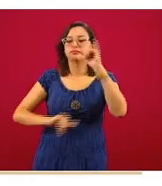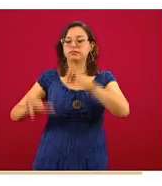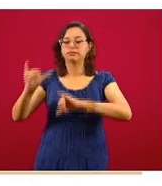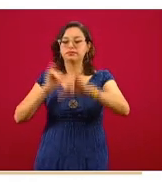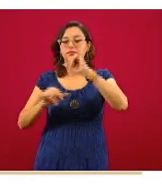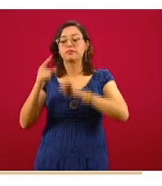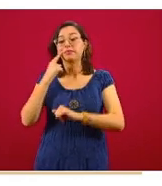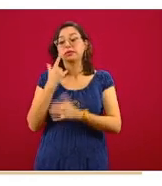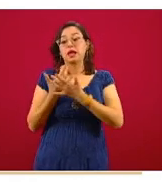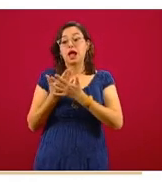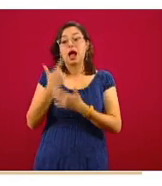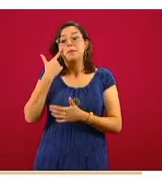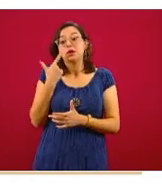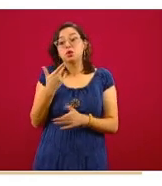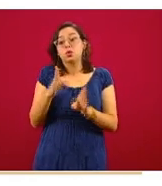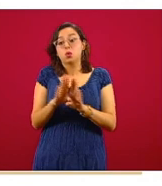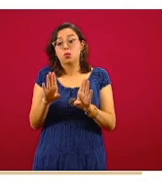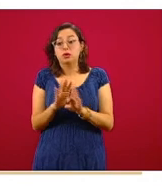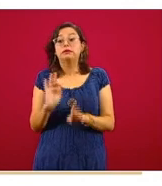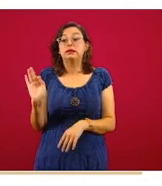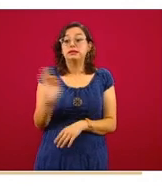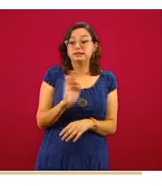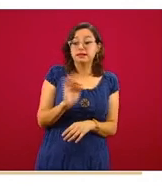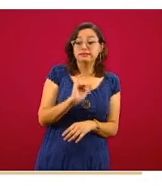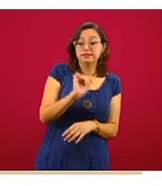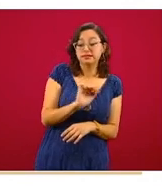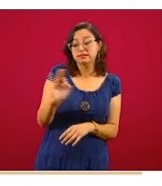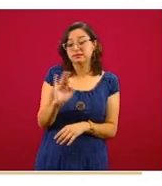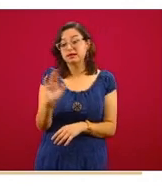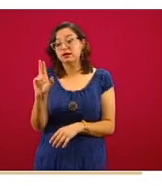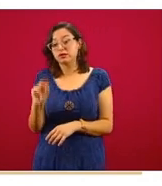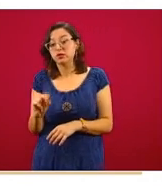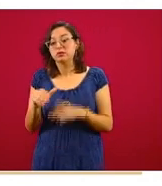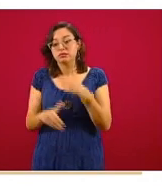out as COVID-19 caused deaths or